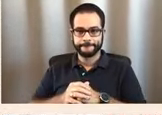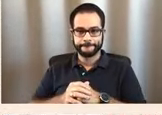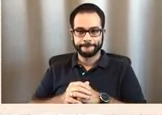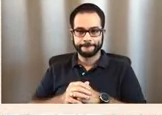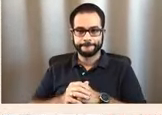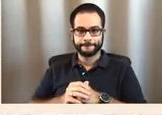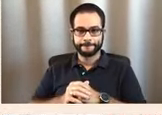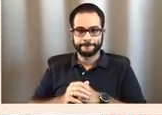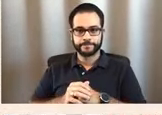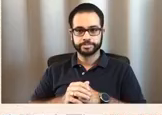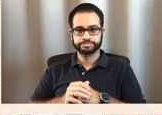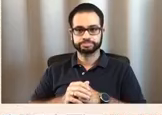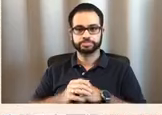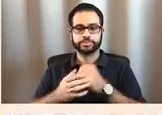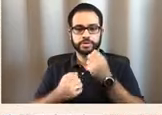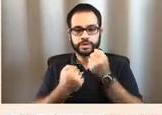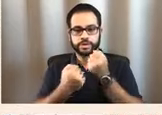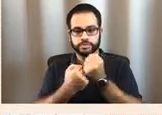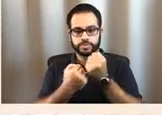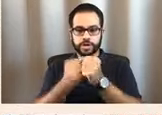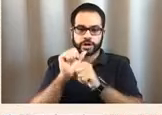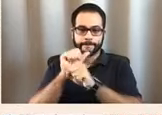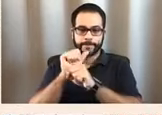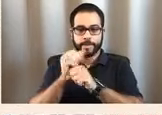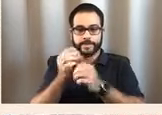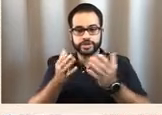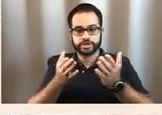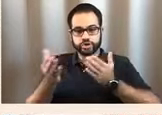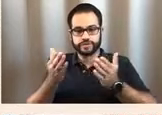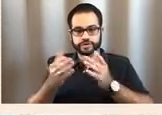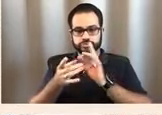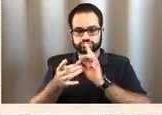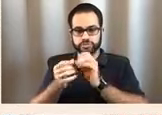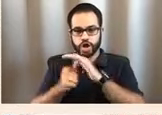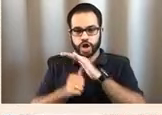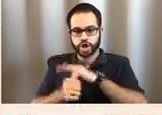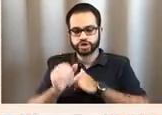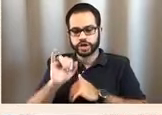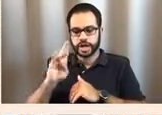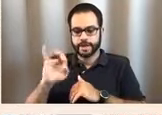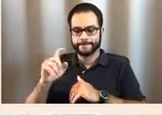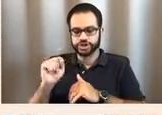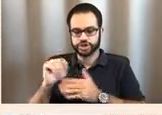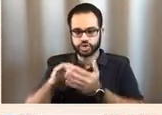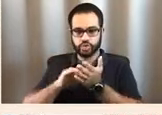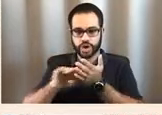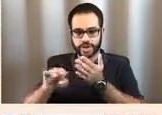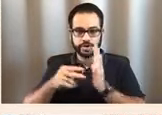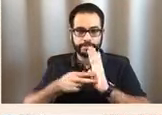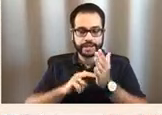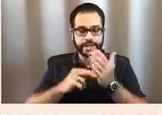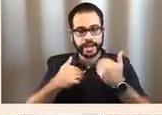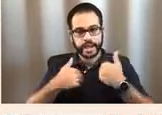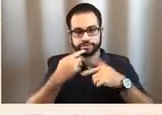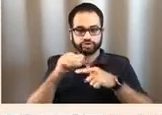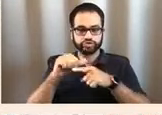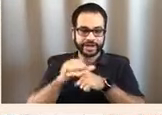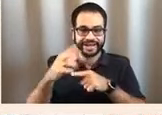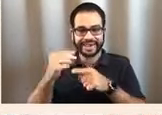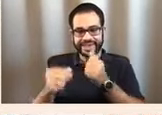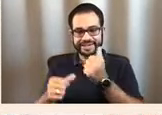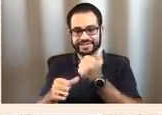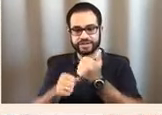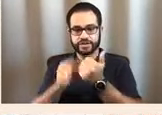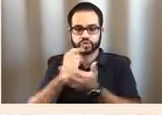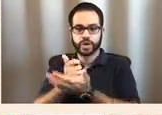Supported employment services provided under the iBudget waiver consist of training and assistance to help support an individual